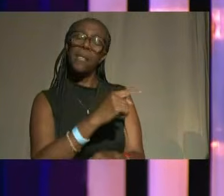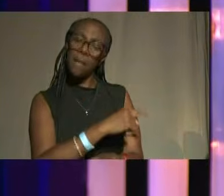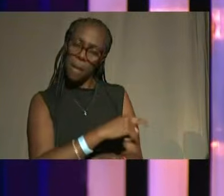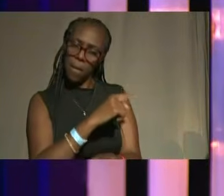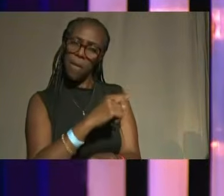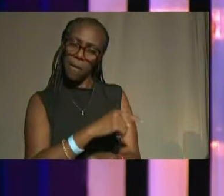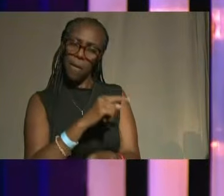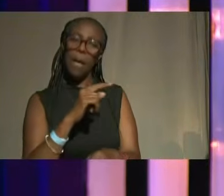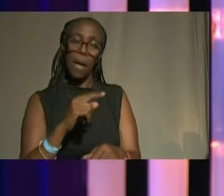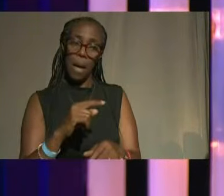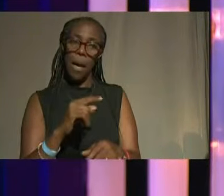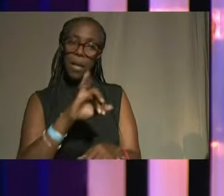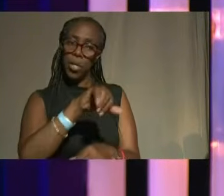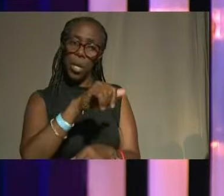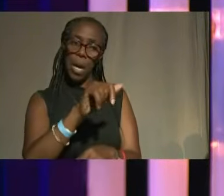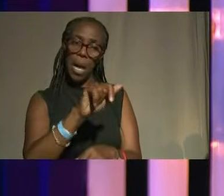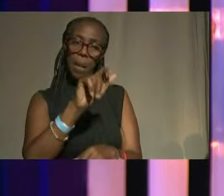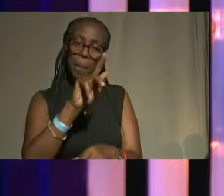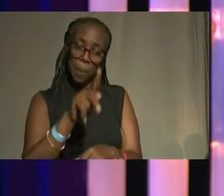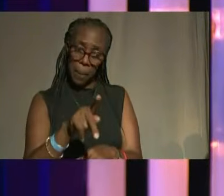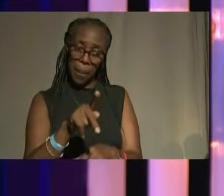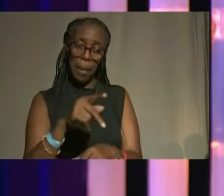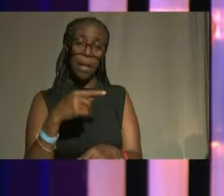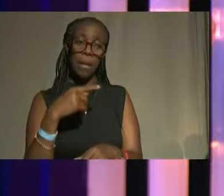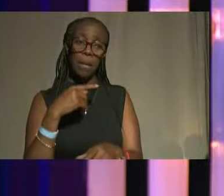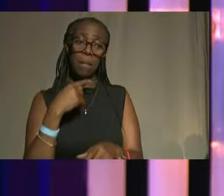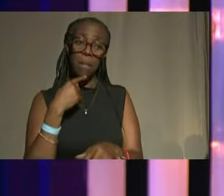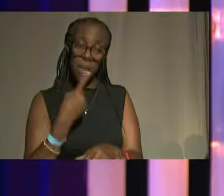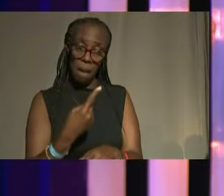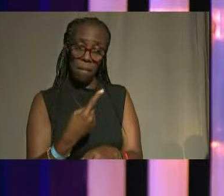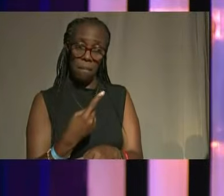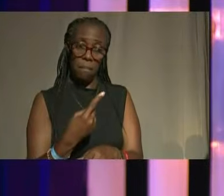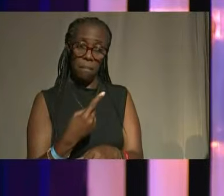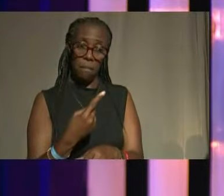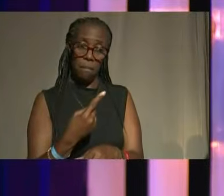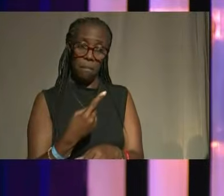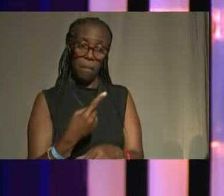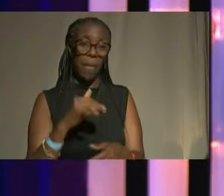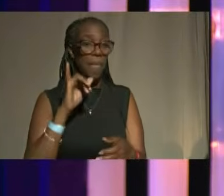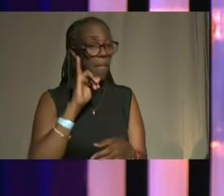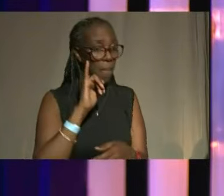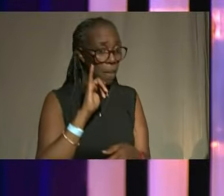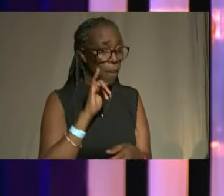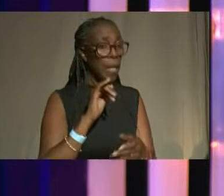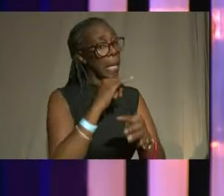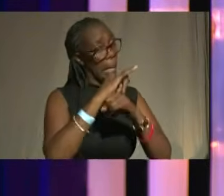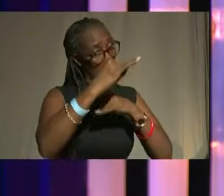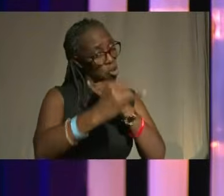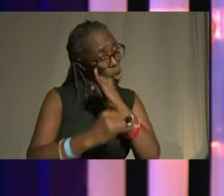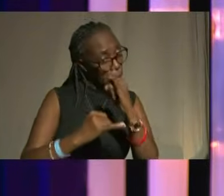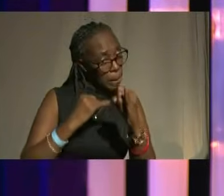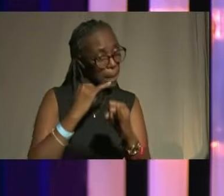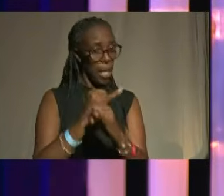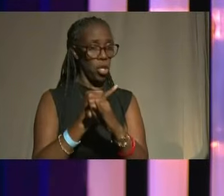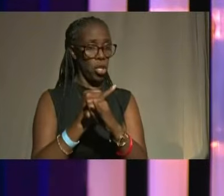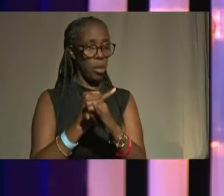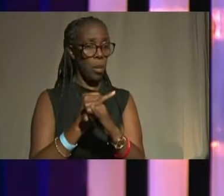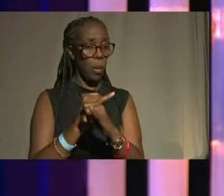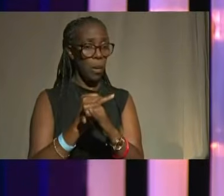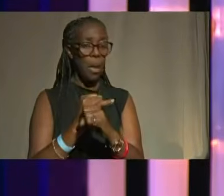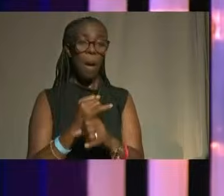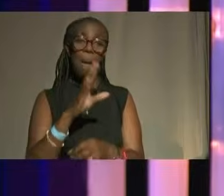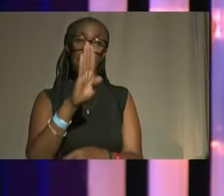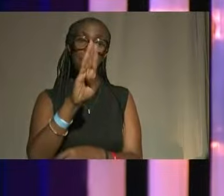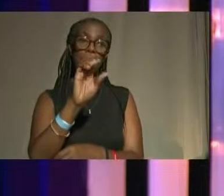it. It is an international body, Transparency International. We have been the ones